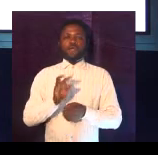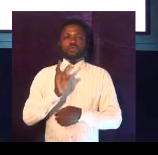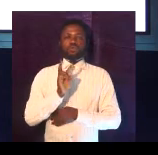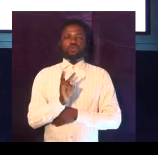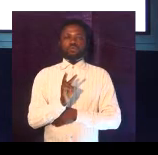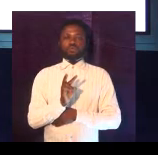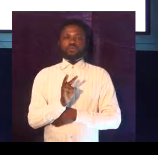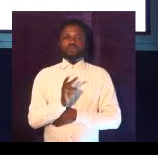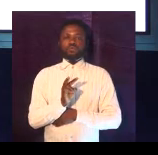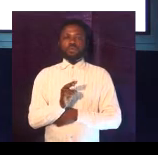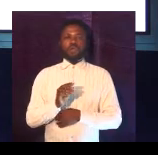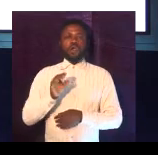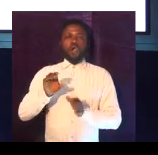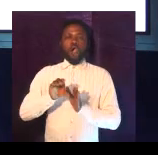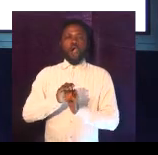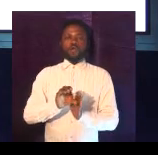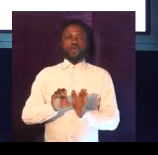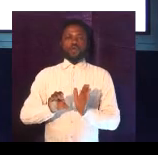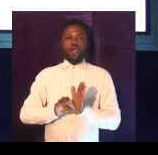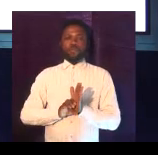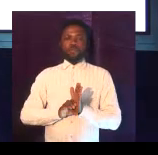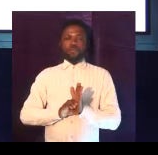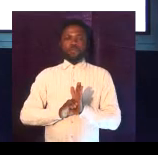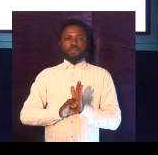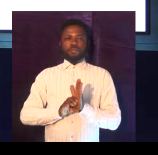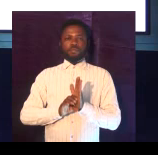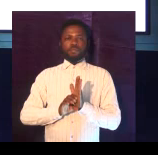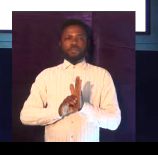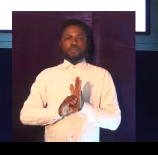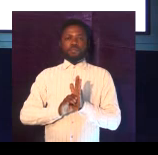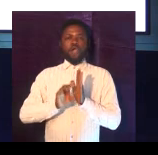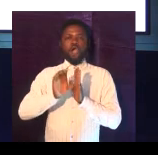Number 2, curriculum.